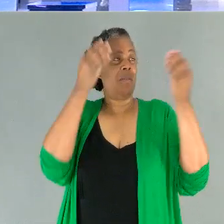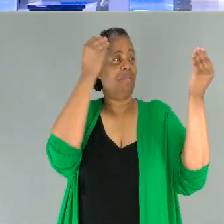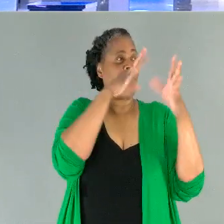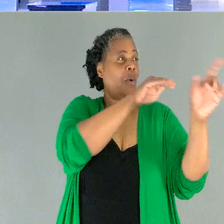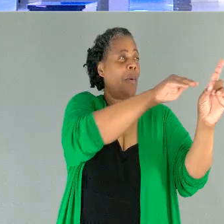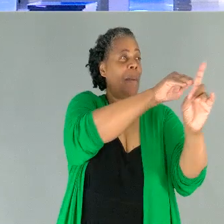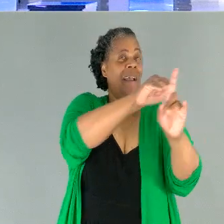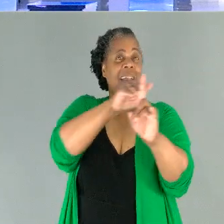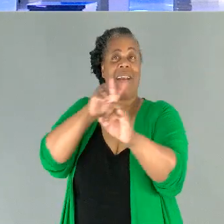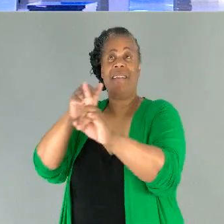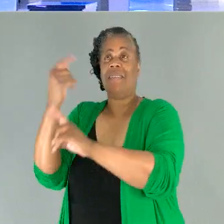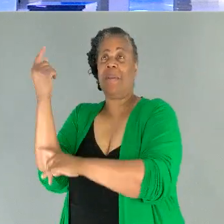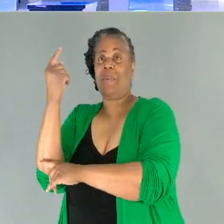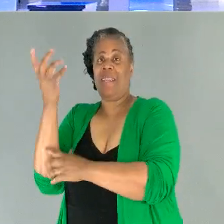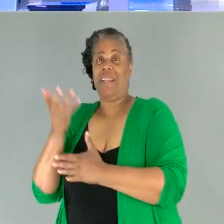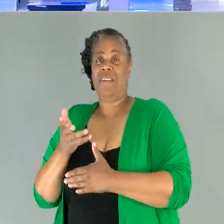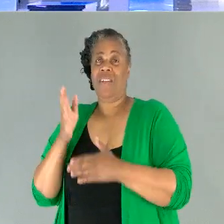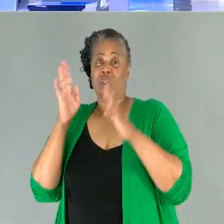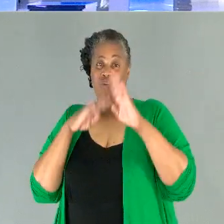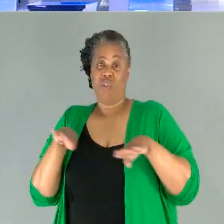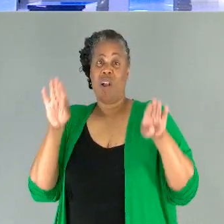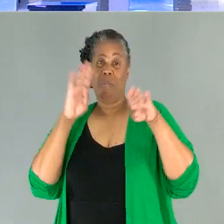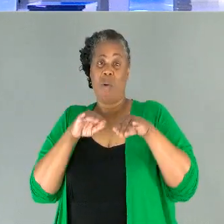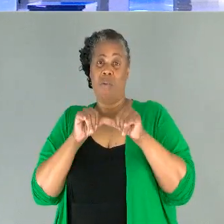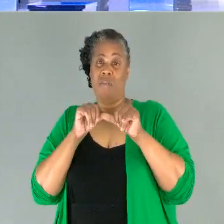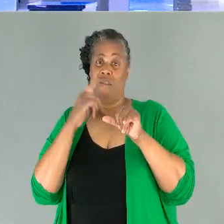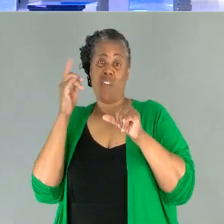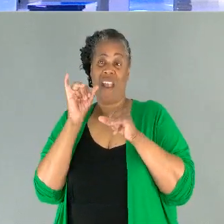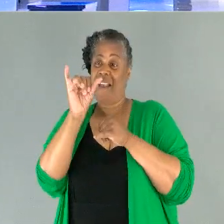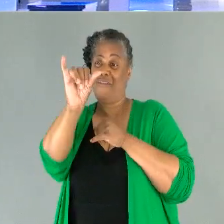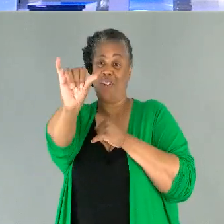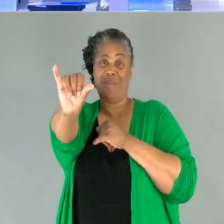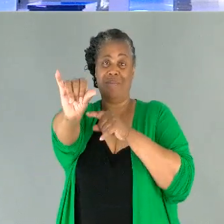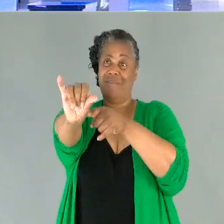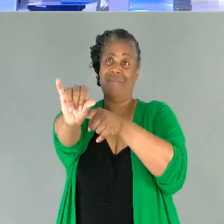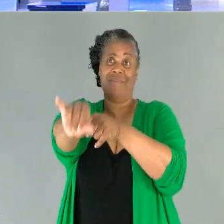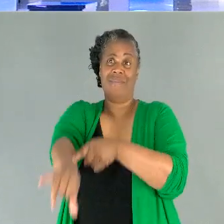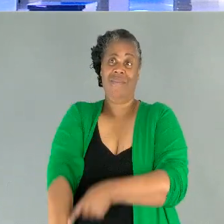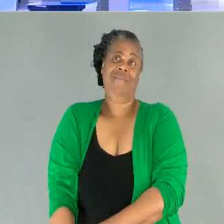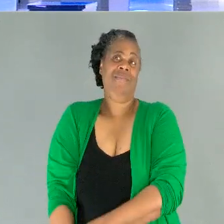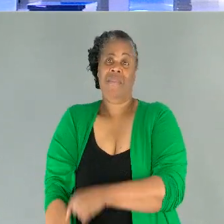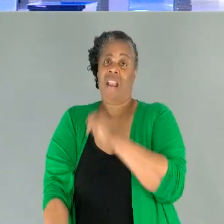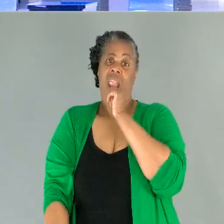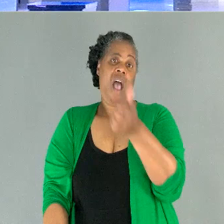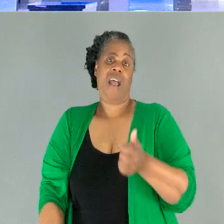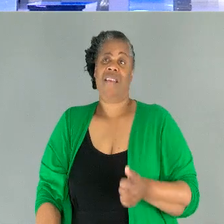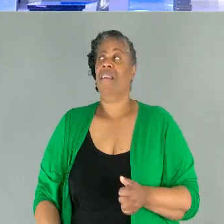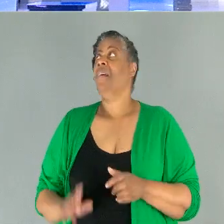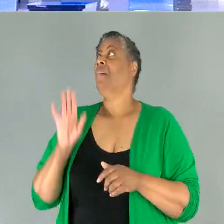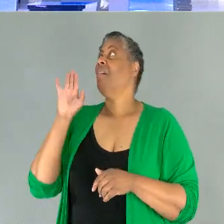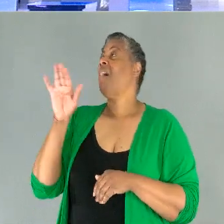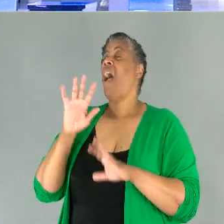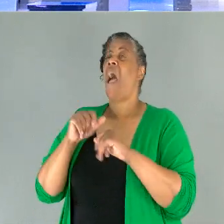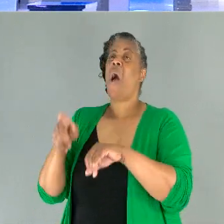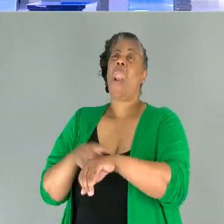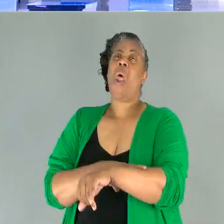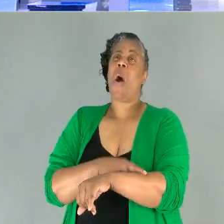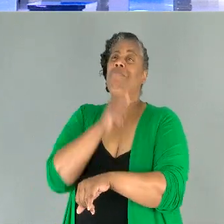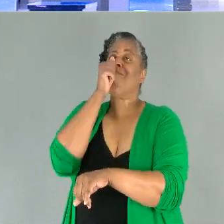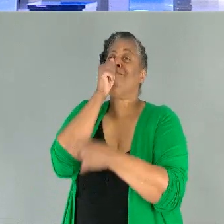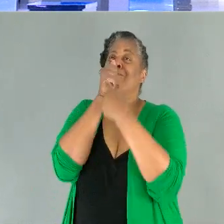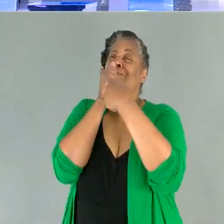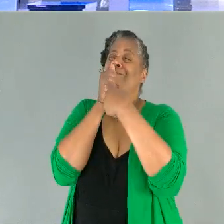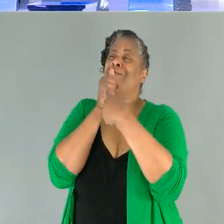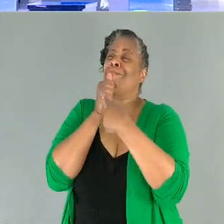remind someone that trouble don't last always. I know many of you are saying, well, how long will I have to